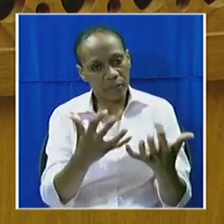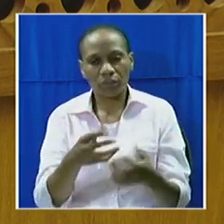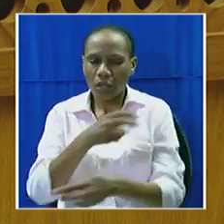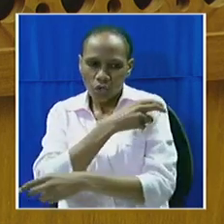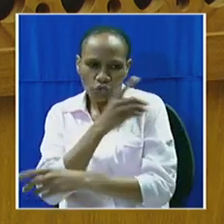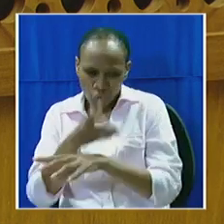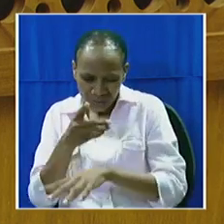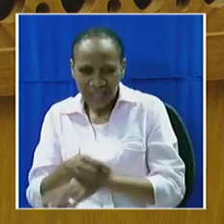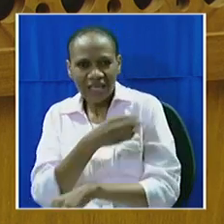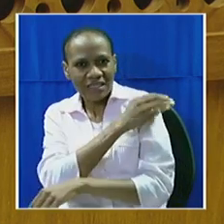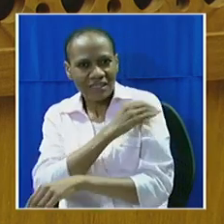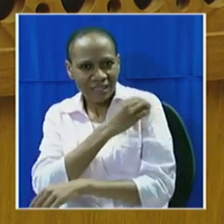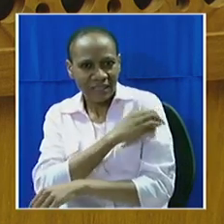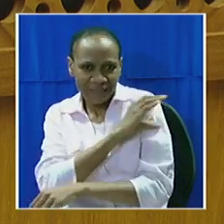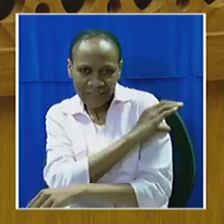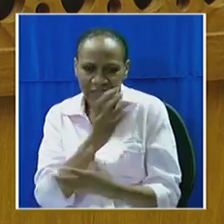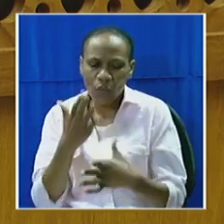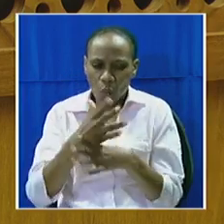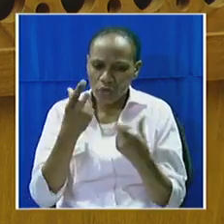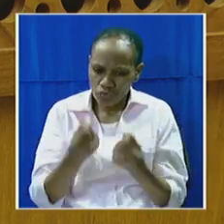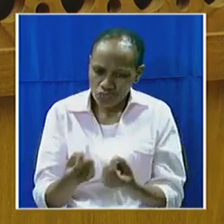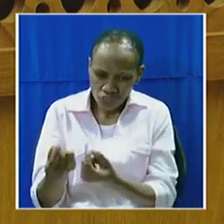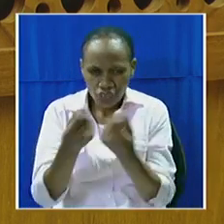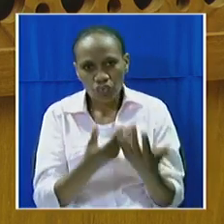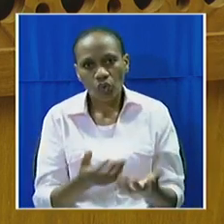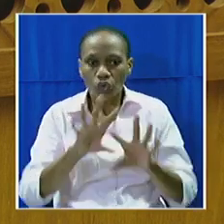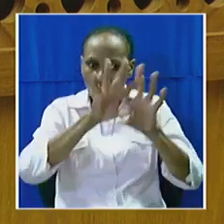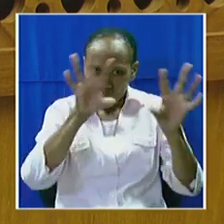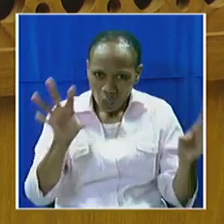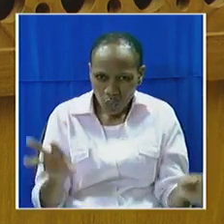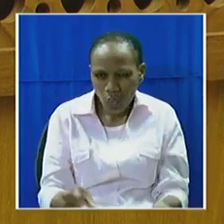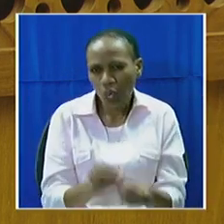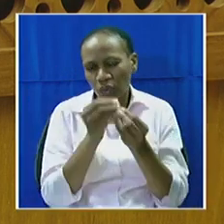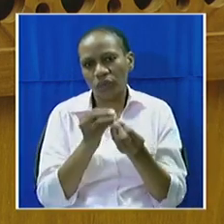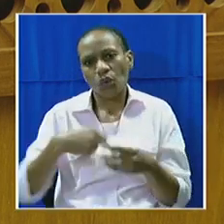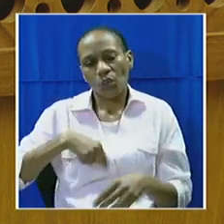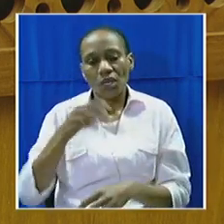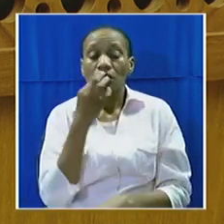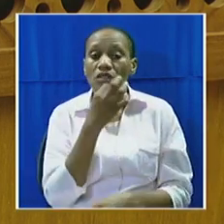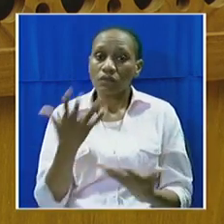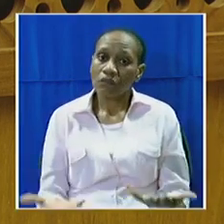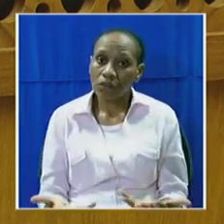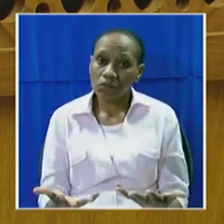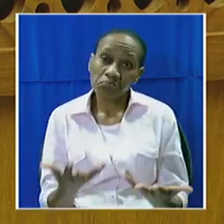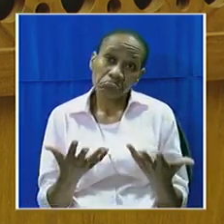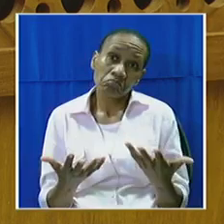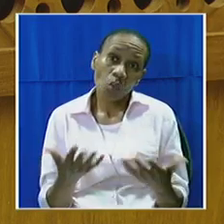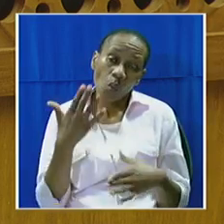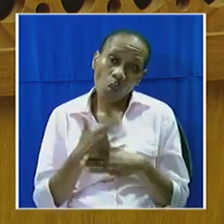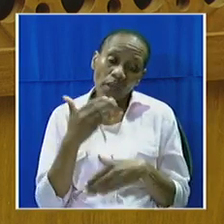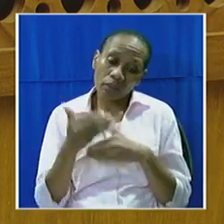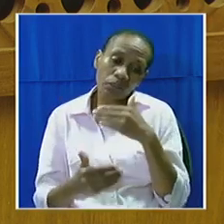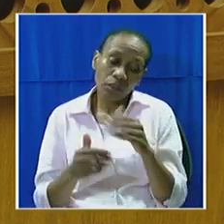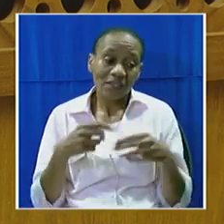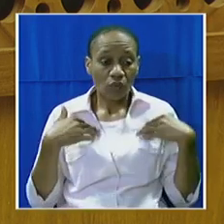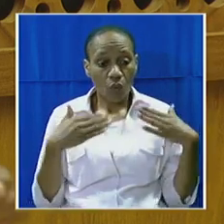to be able to get advice. In the context of all of this, we actually said that it would be working until from